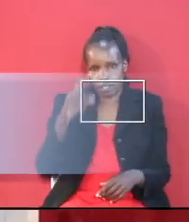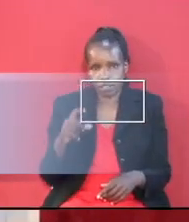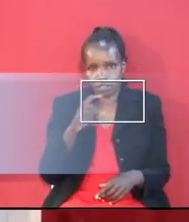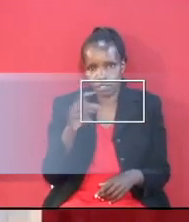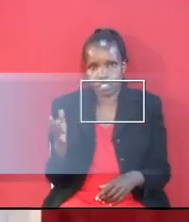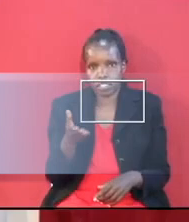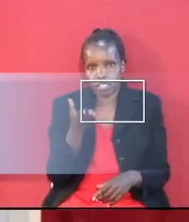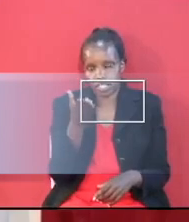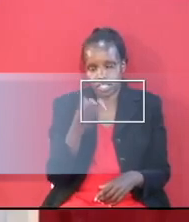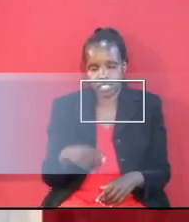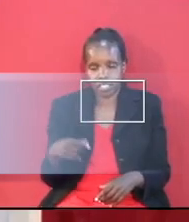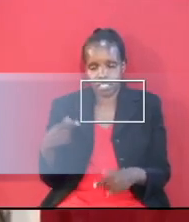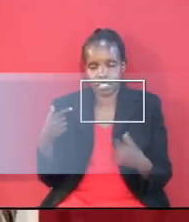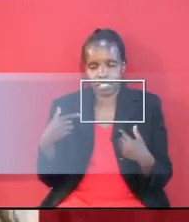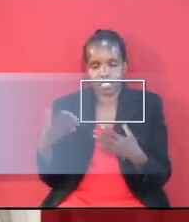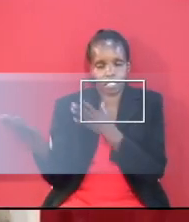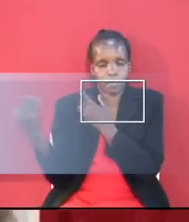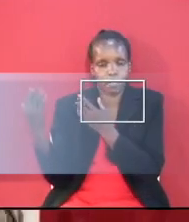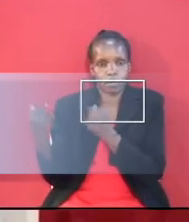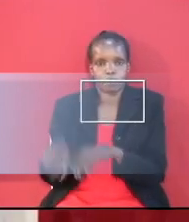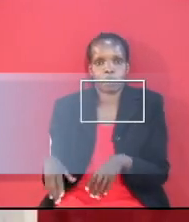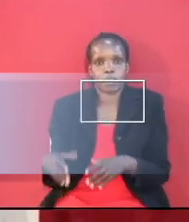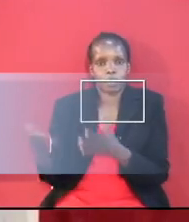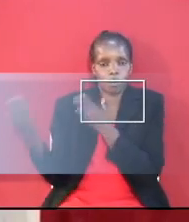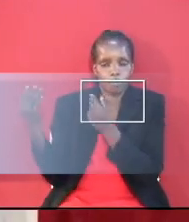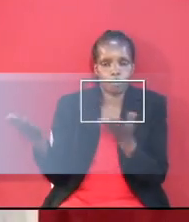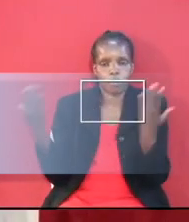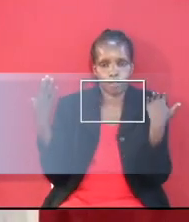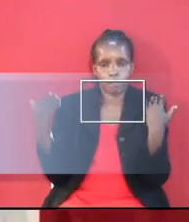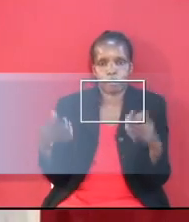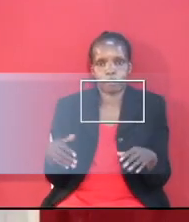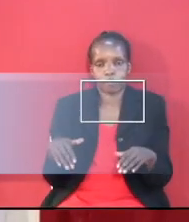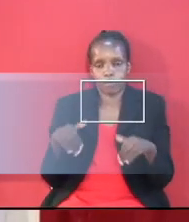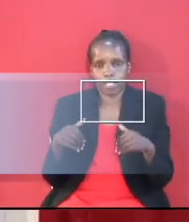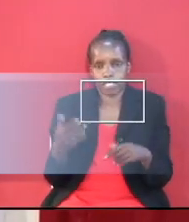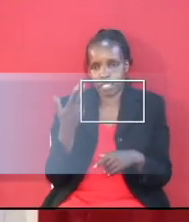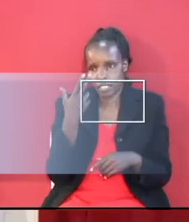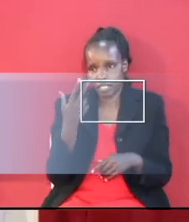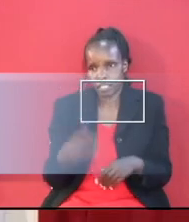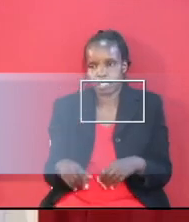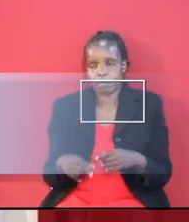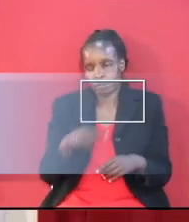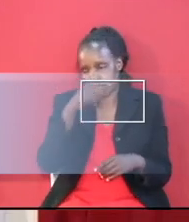he's having hope and hope eternal. Let's wait and see. You will not suffer disease because